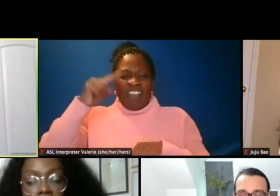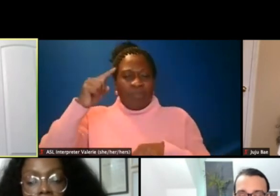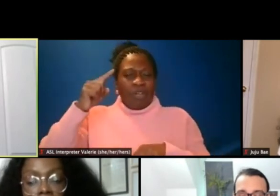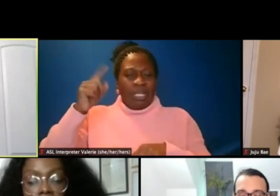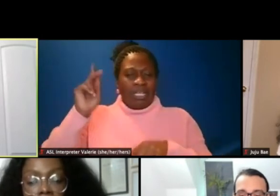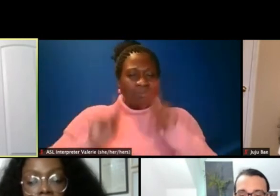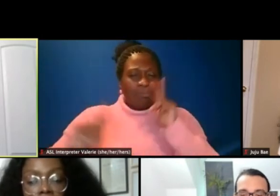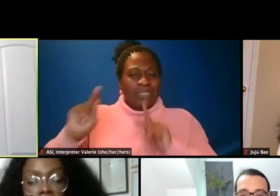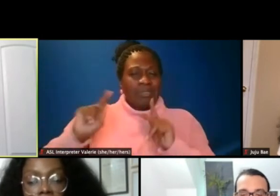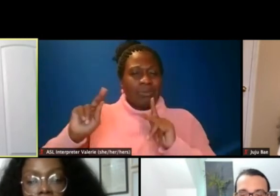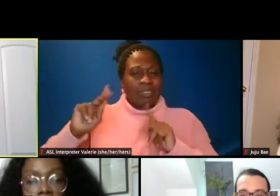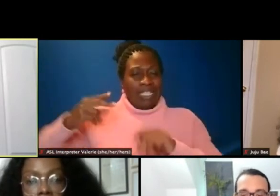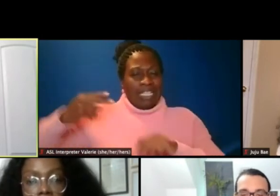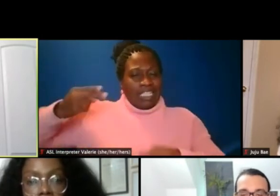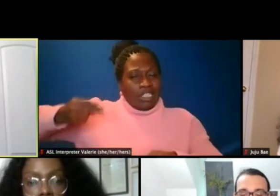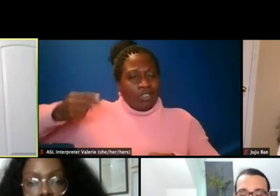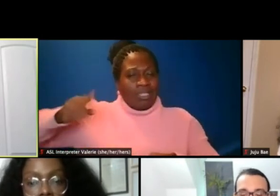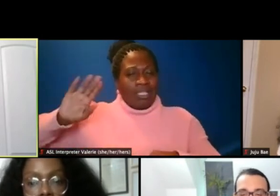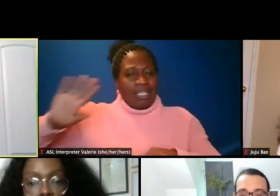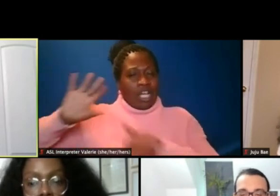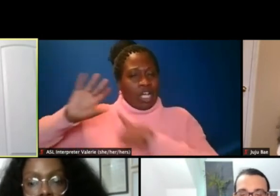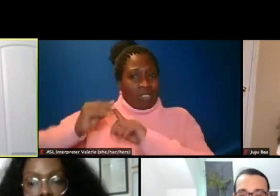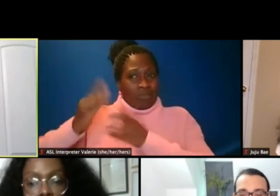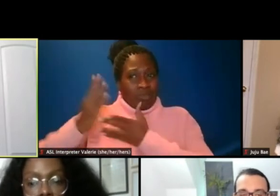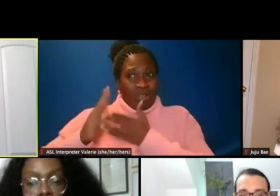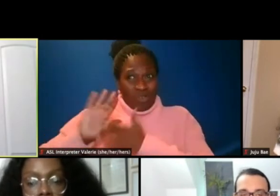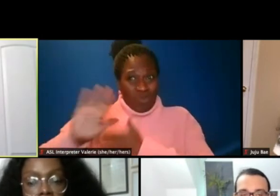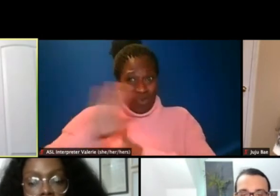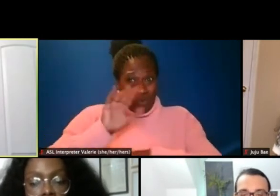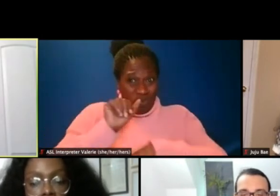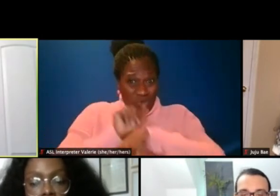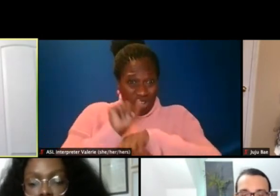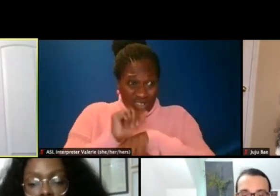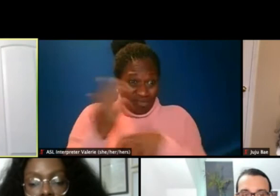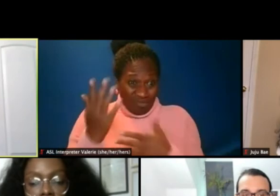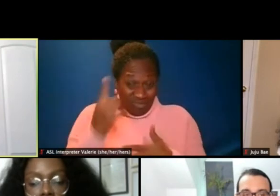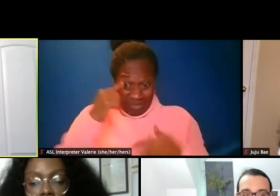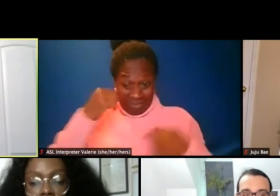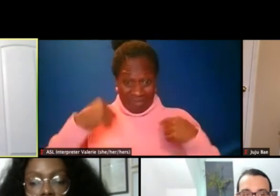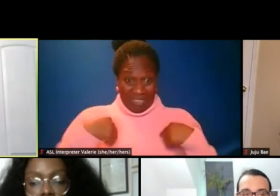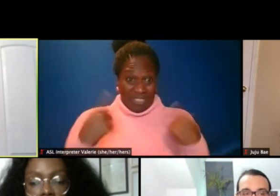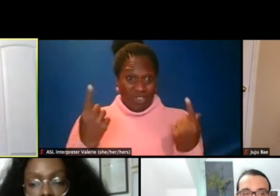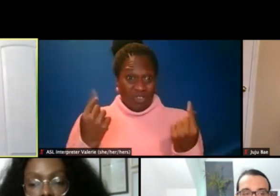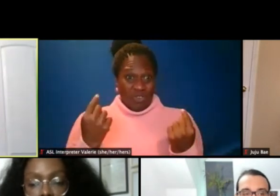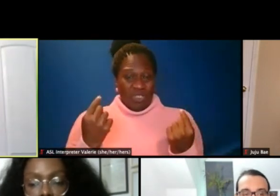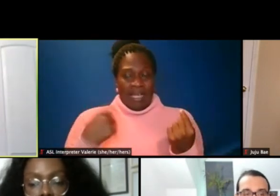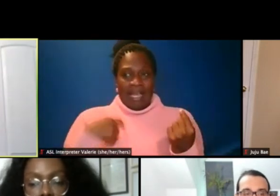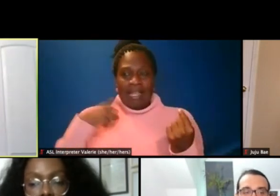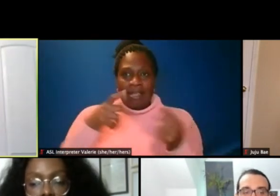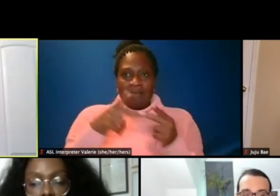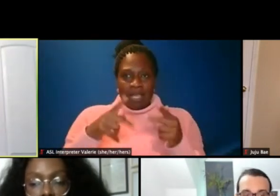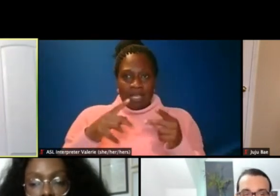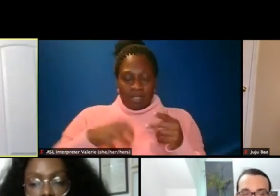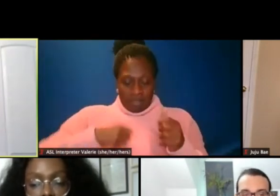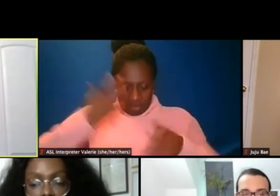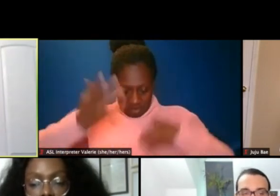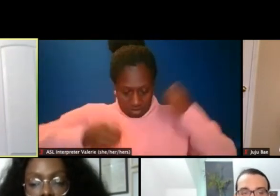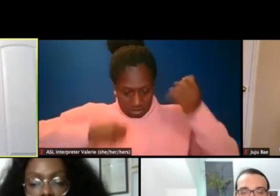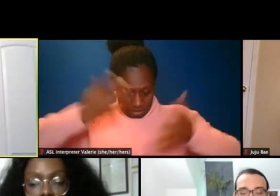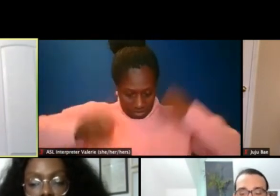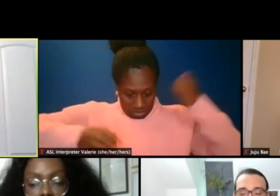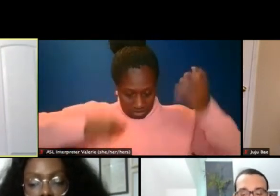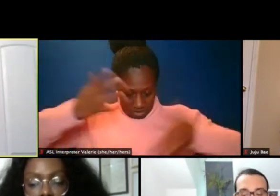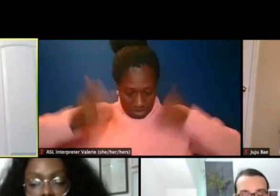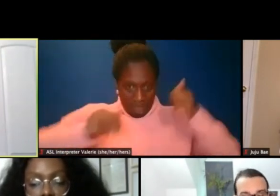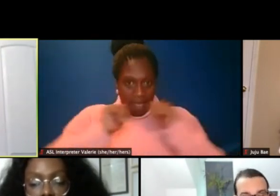and culture, because that's a part of your work. But for me, I needed a place to unpack all of that. So when